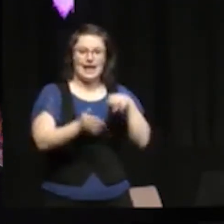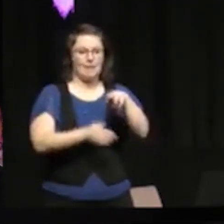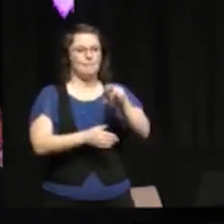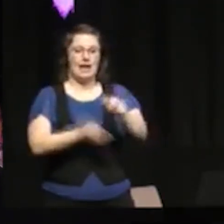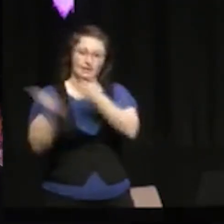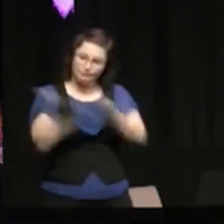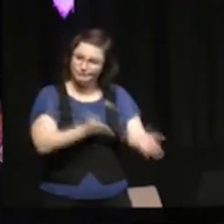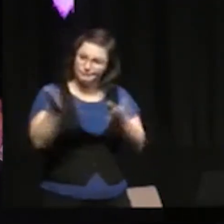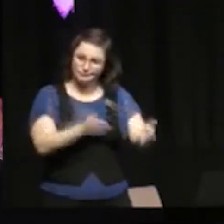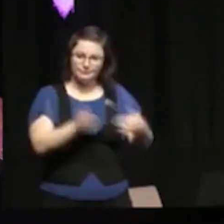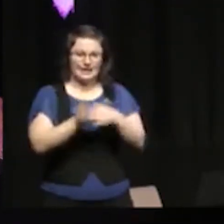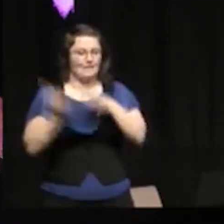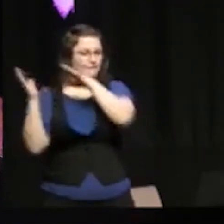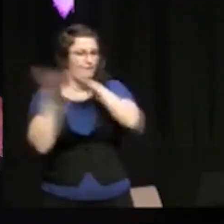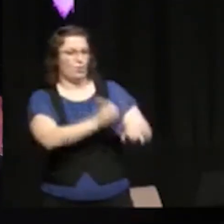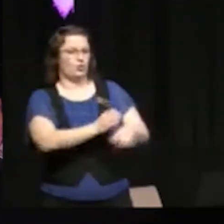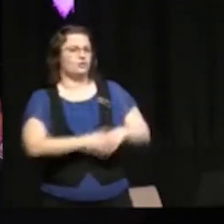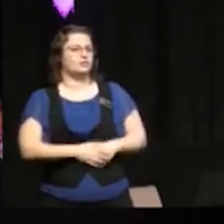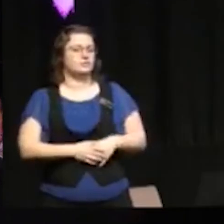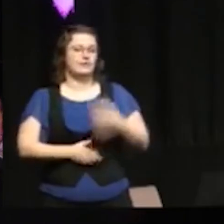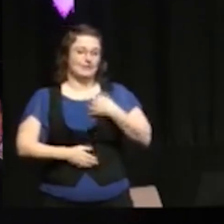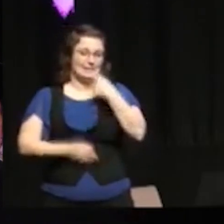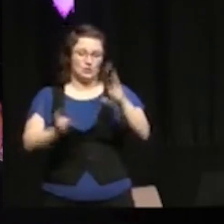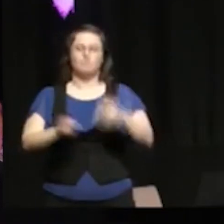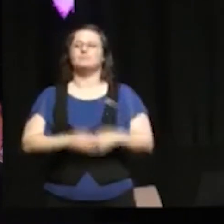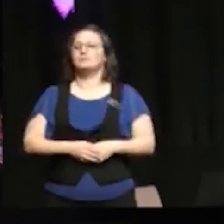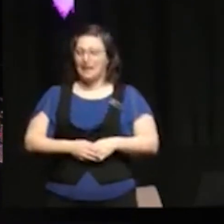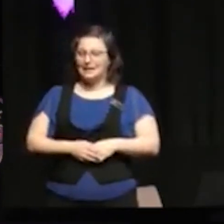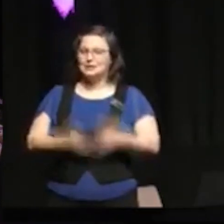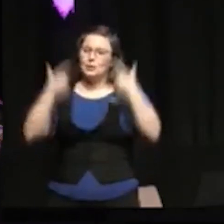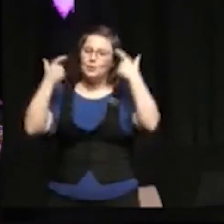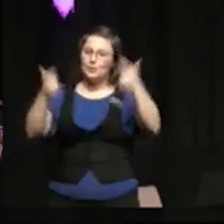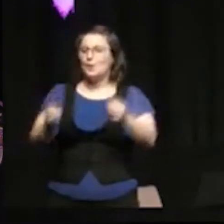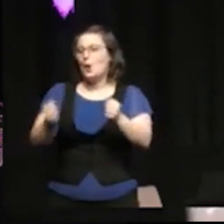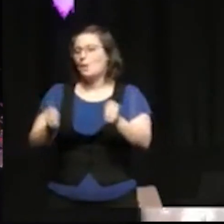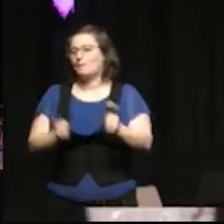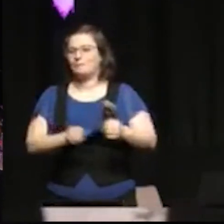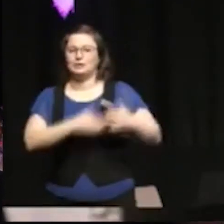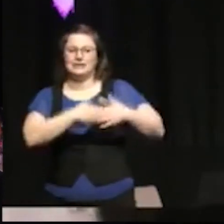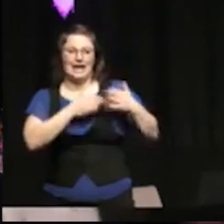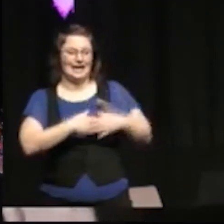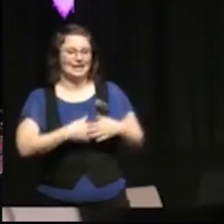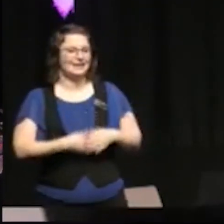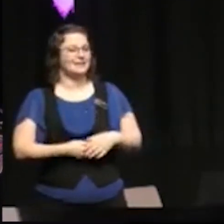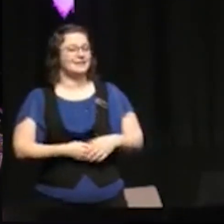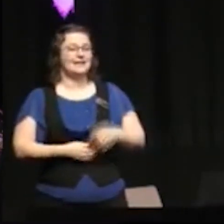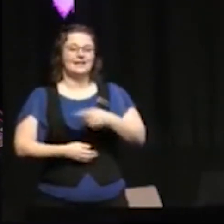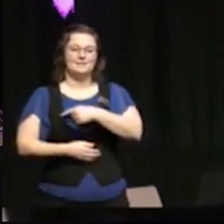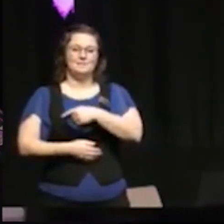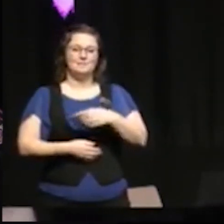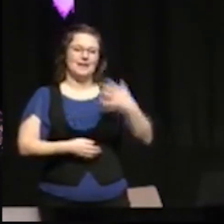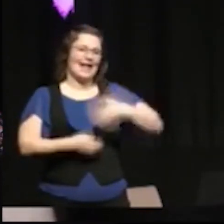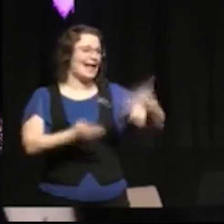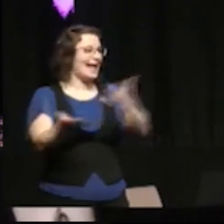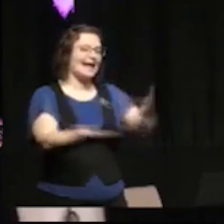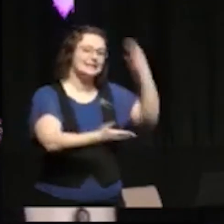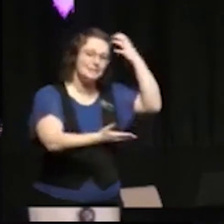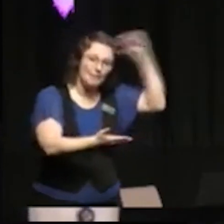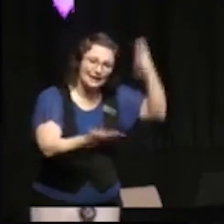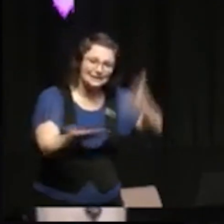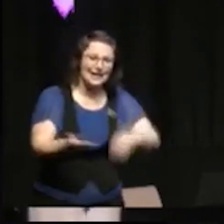the society and put the human rights in focus. Thank That I you. will say. That you will say. Yes. Faith, love, and